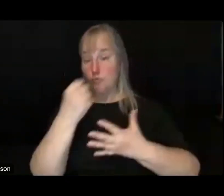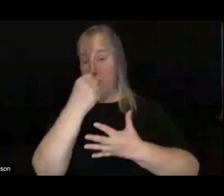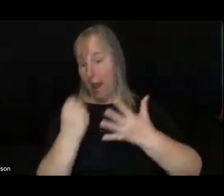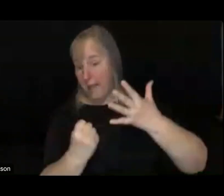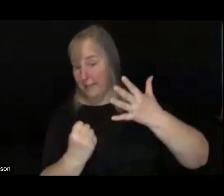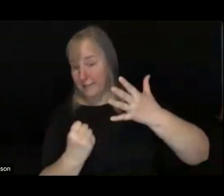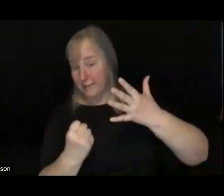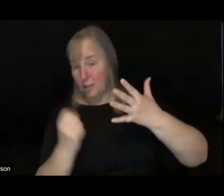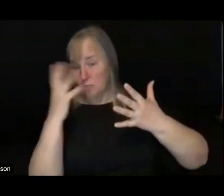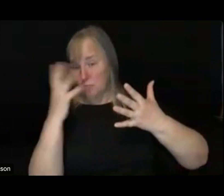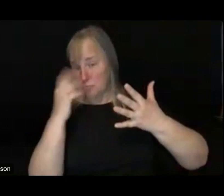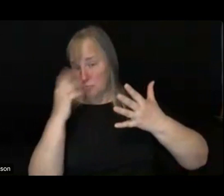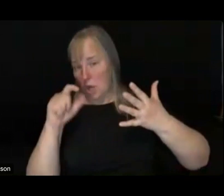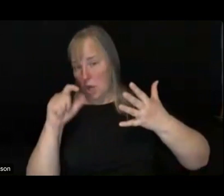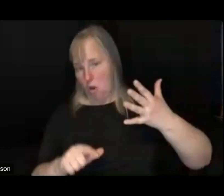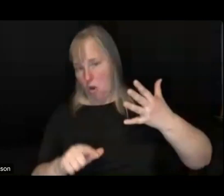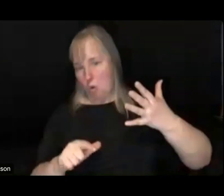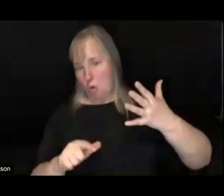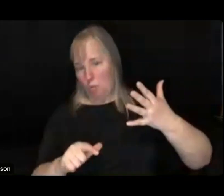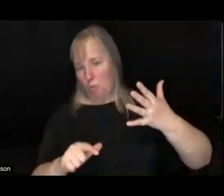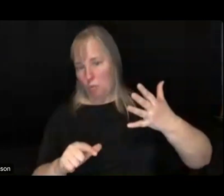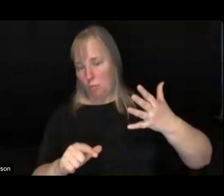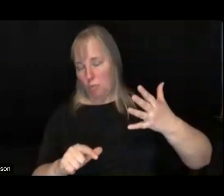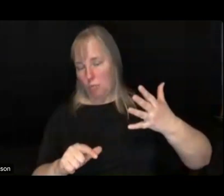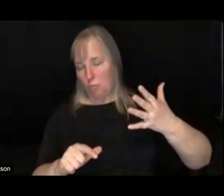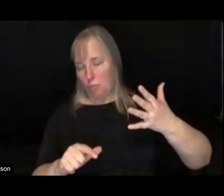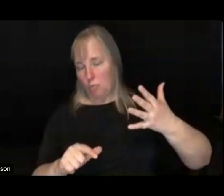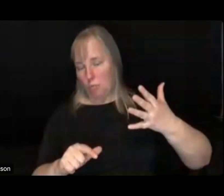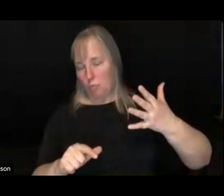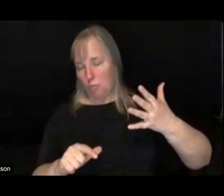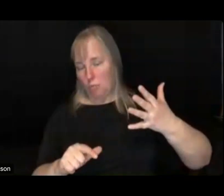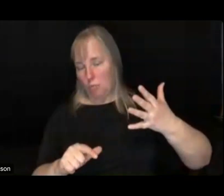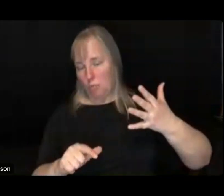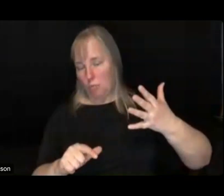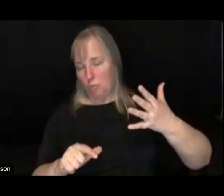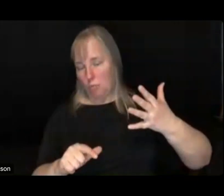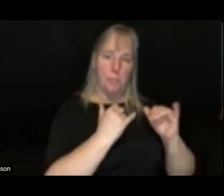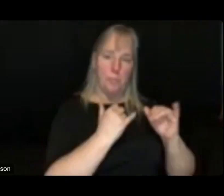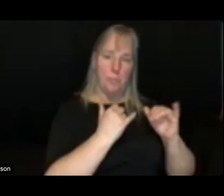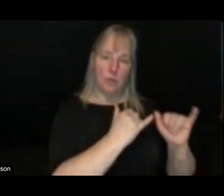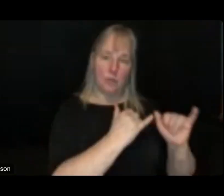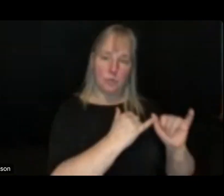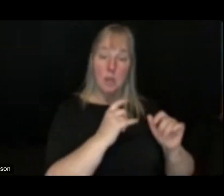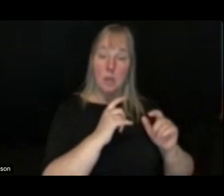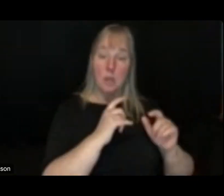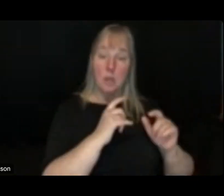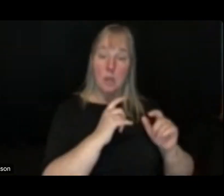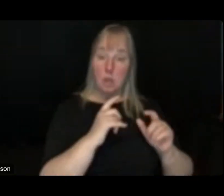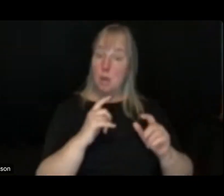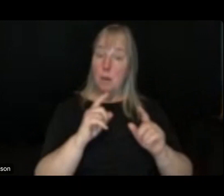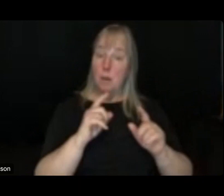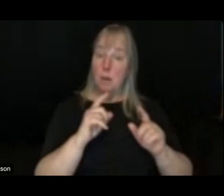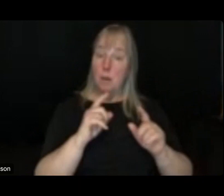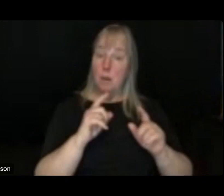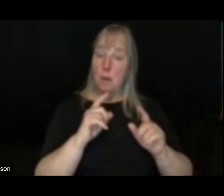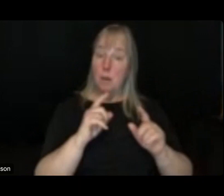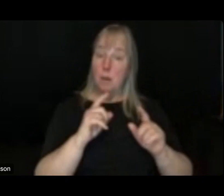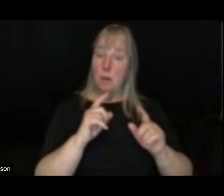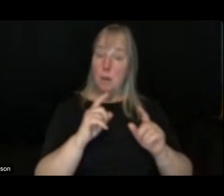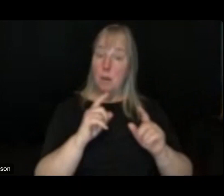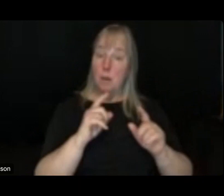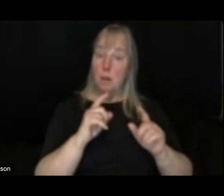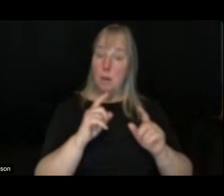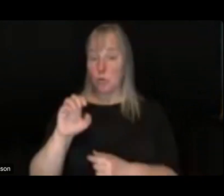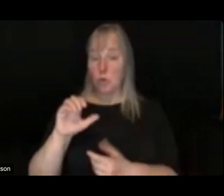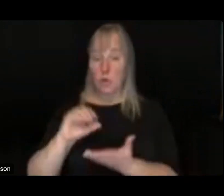low compared to our peers, but competitive with them in venture capital investment. But what I would say is